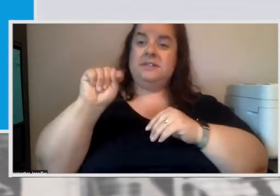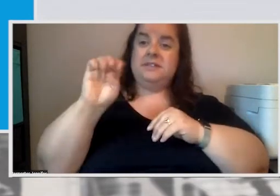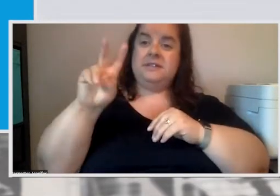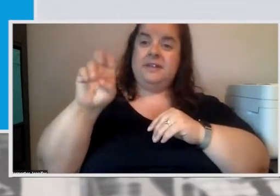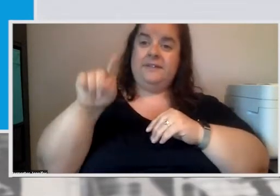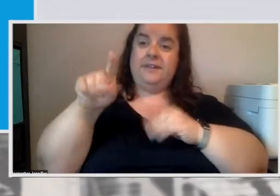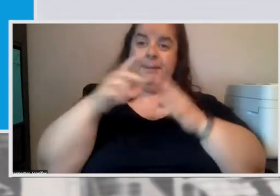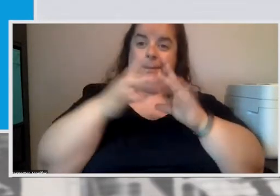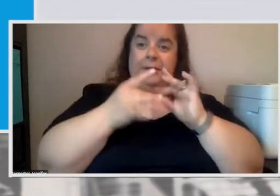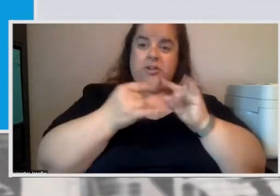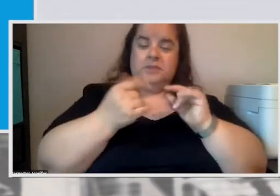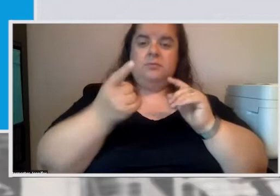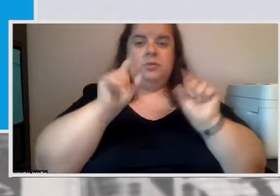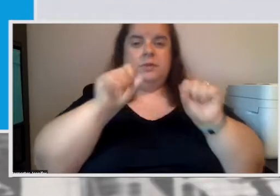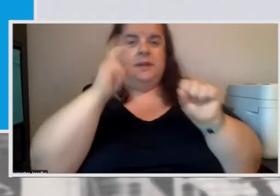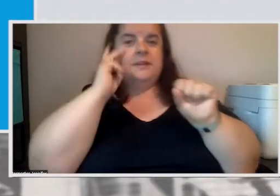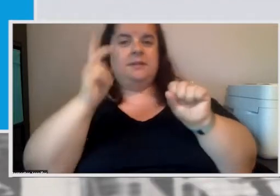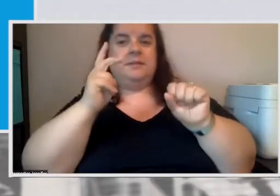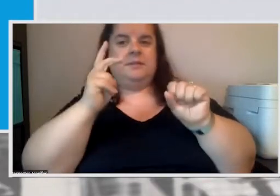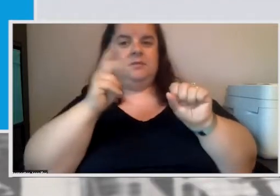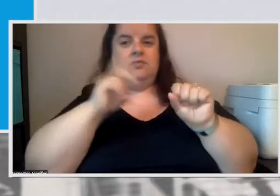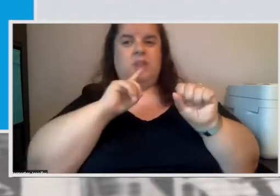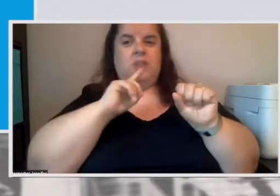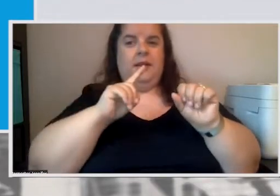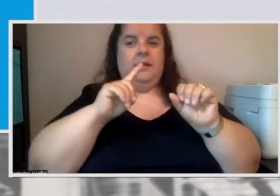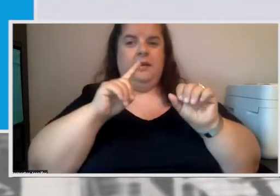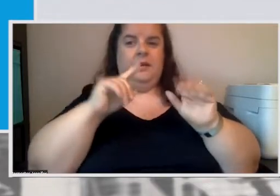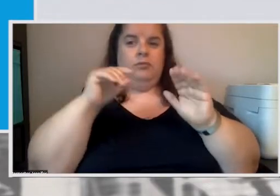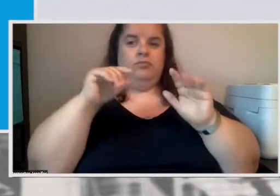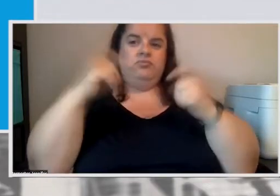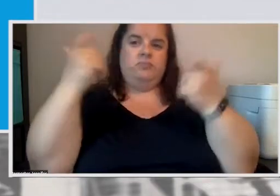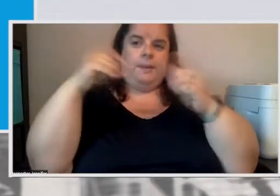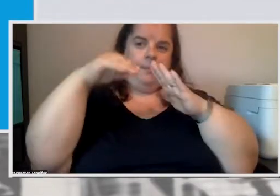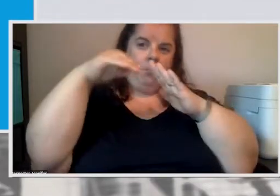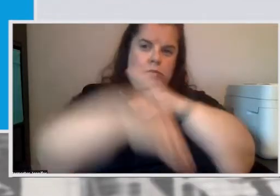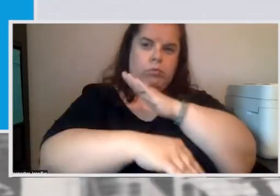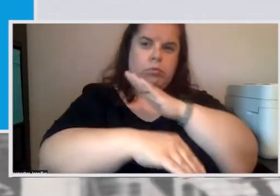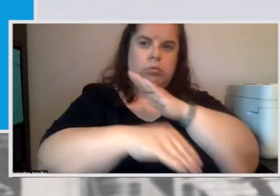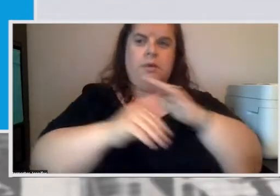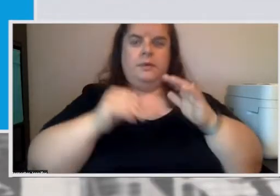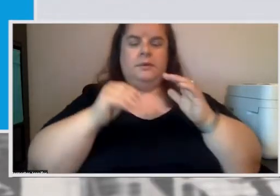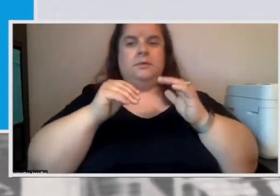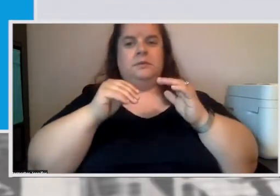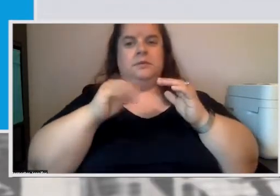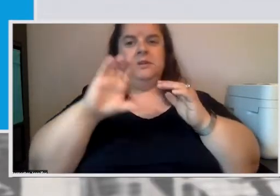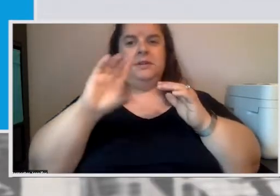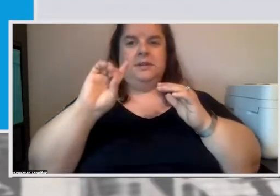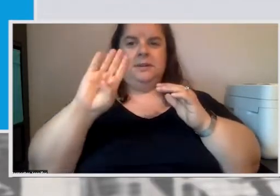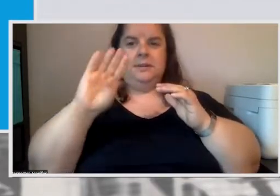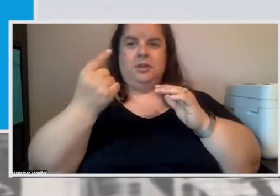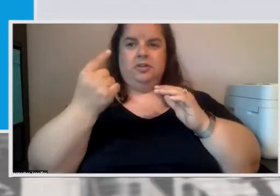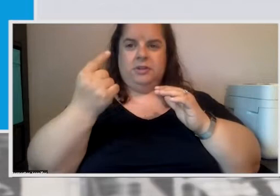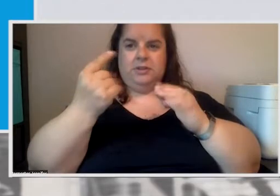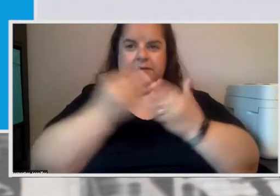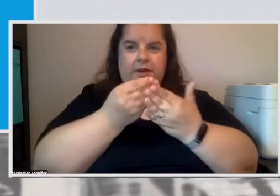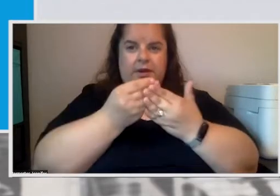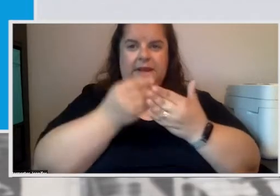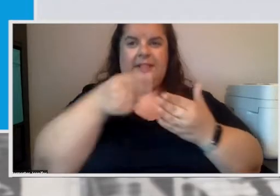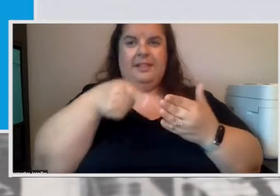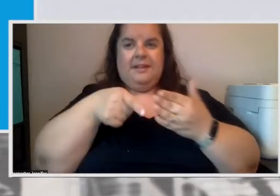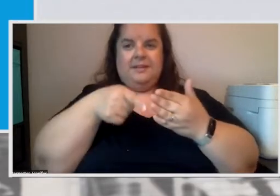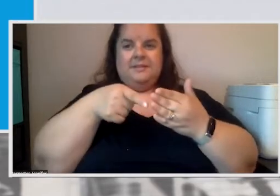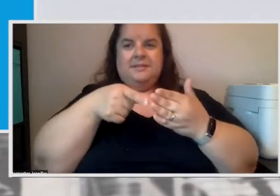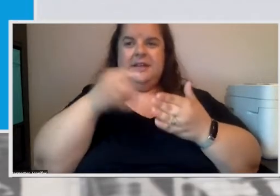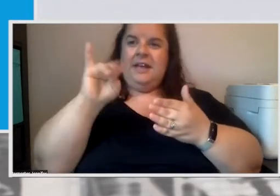can see, there's been a really fairly dramatic drop in the CDBG funds. Now, these are accounting for